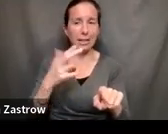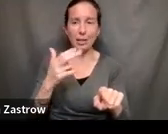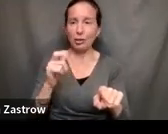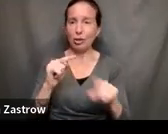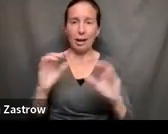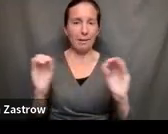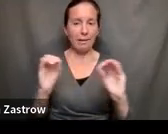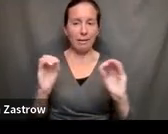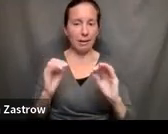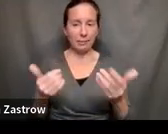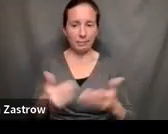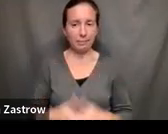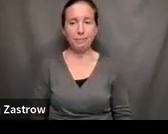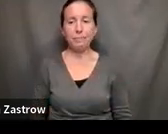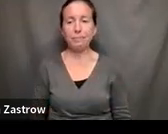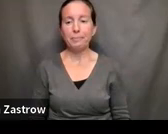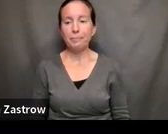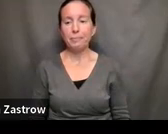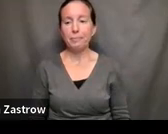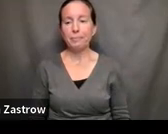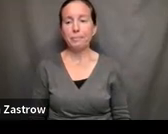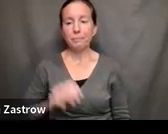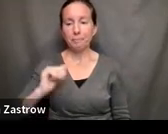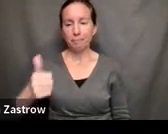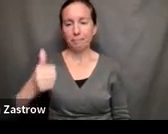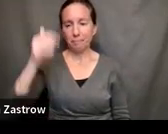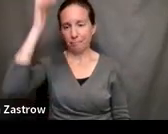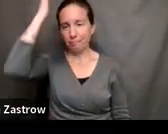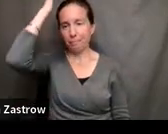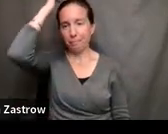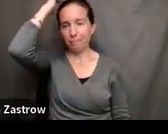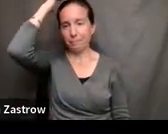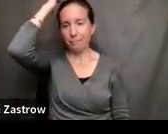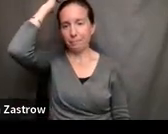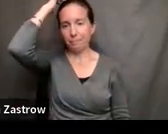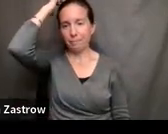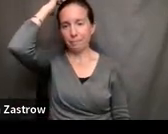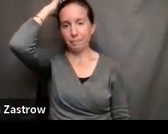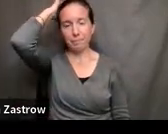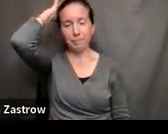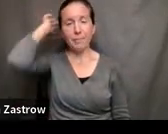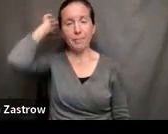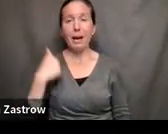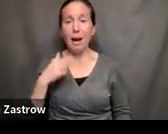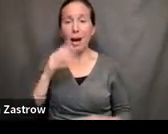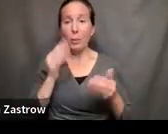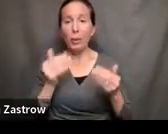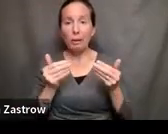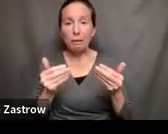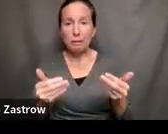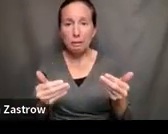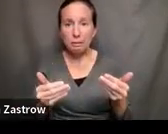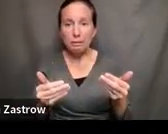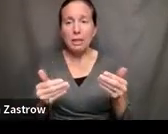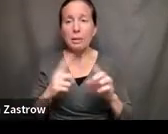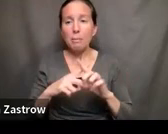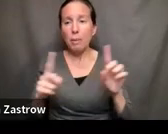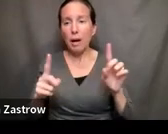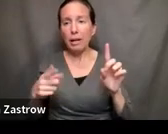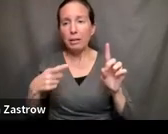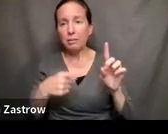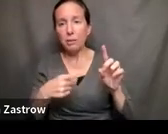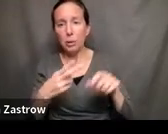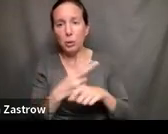Okay. Well, I am going to move on, but feel free to throw questions in the chat or